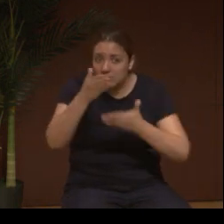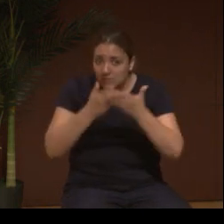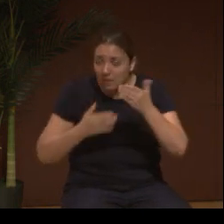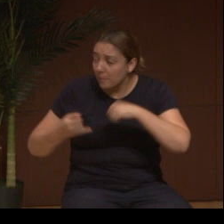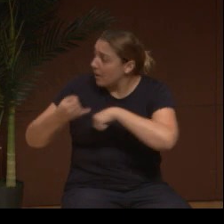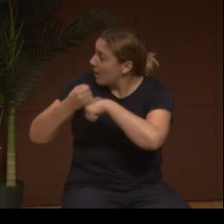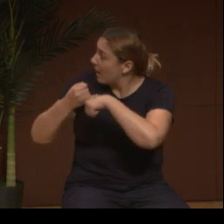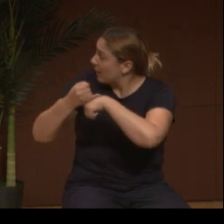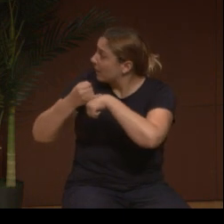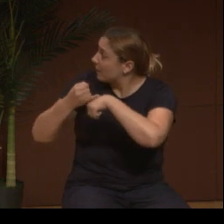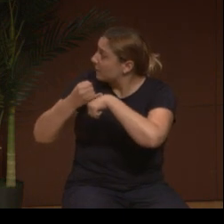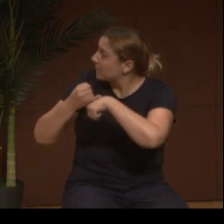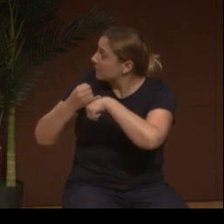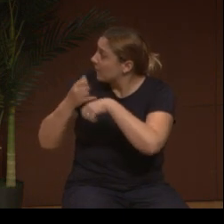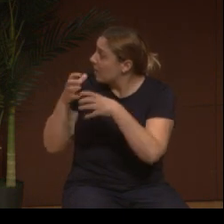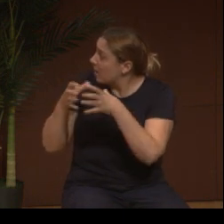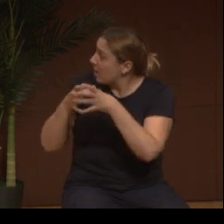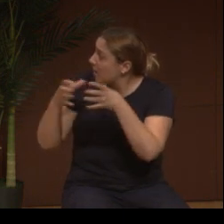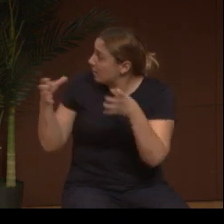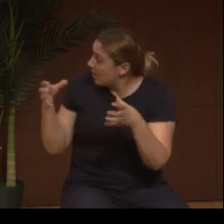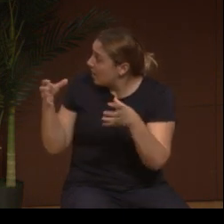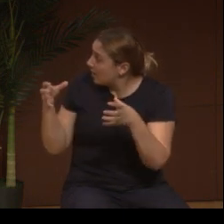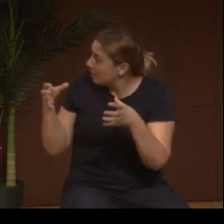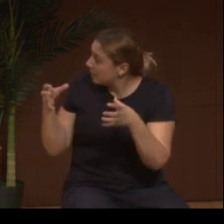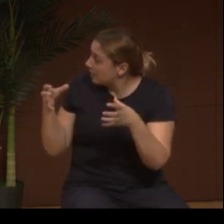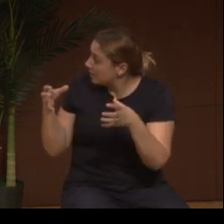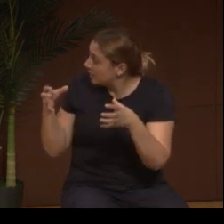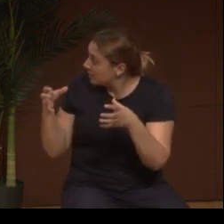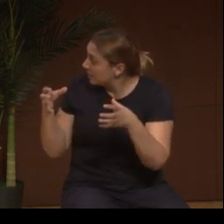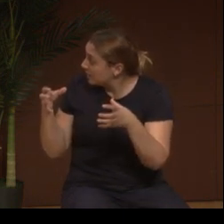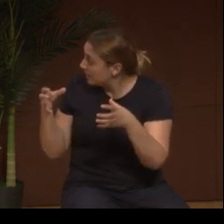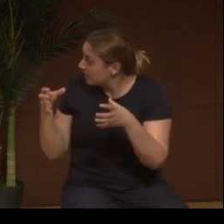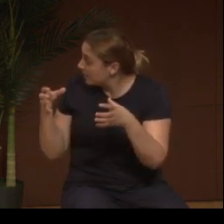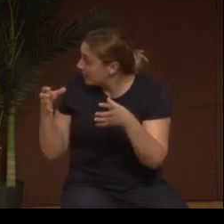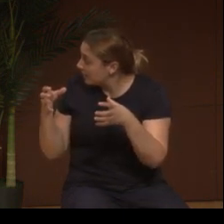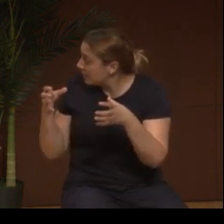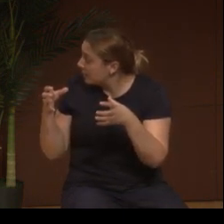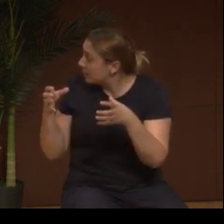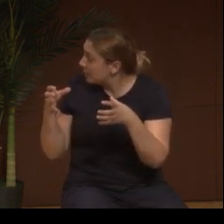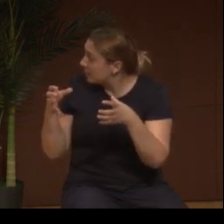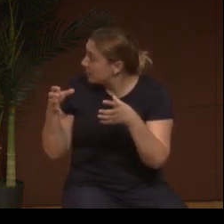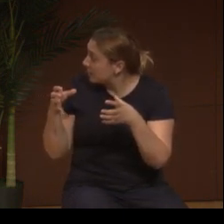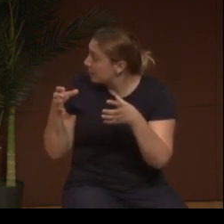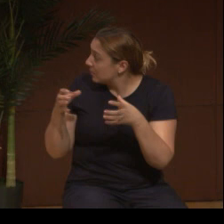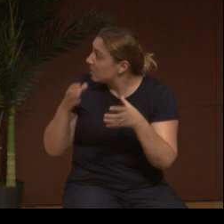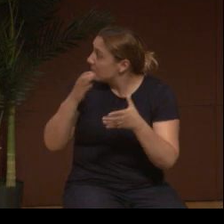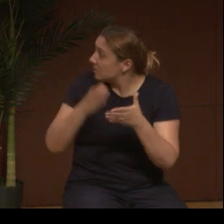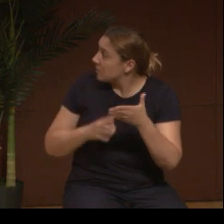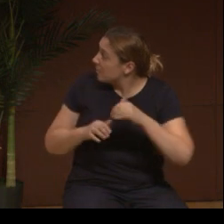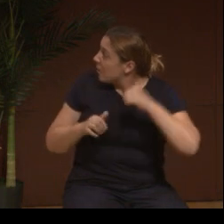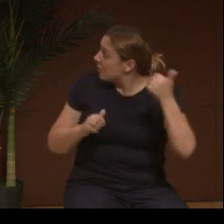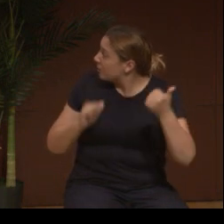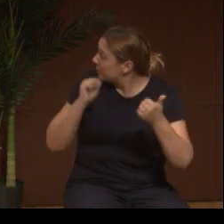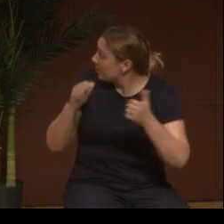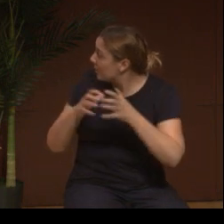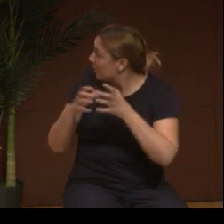where there's a lot of indigenous ancestry along with other types of ancestry, and others not so much. And this